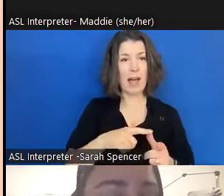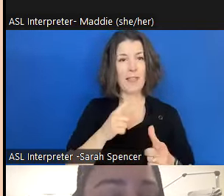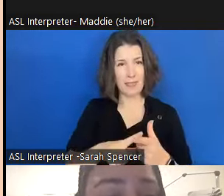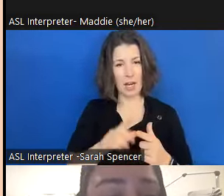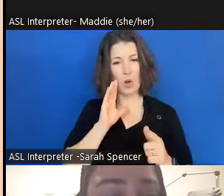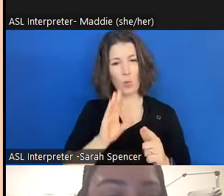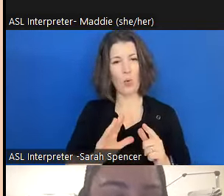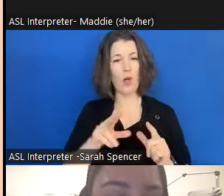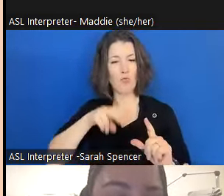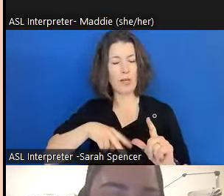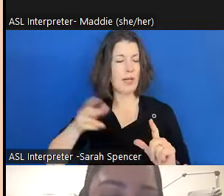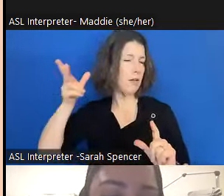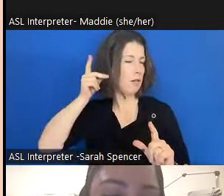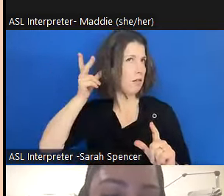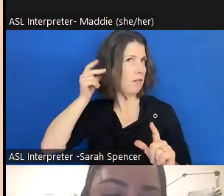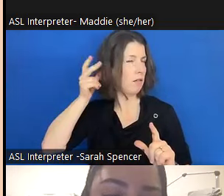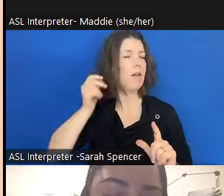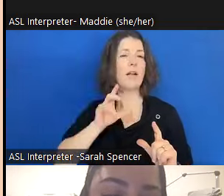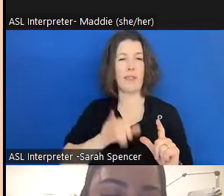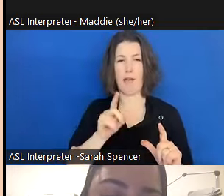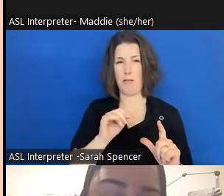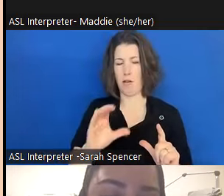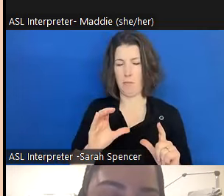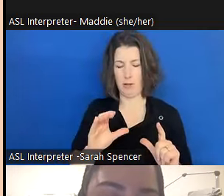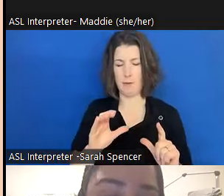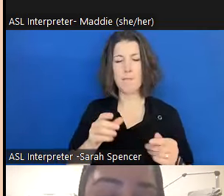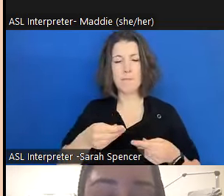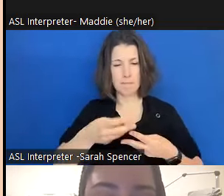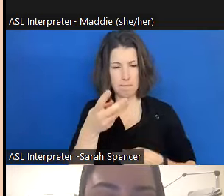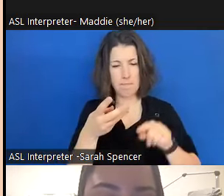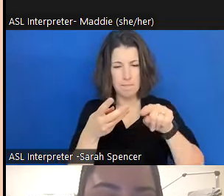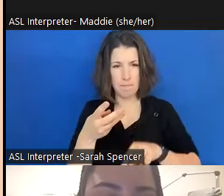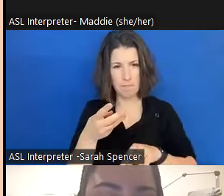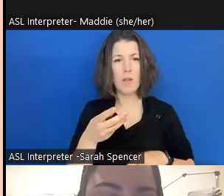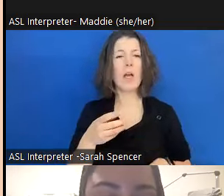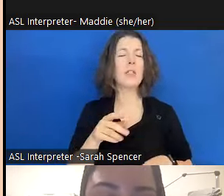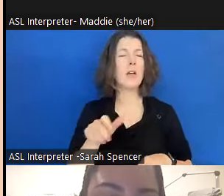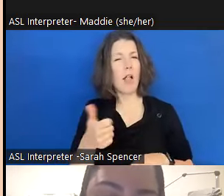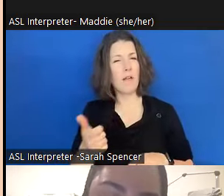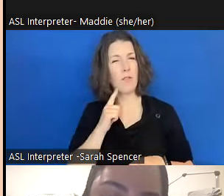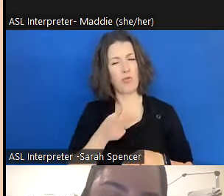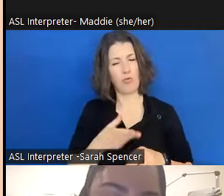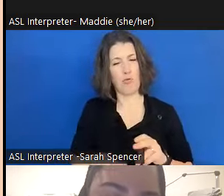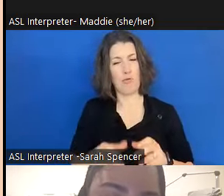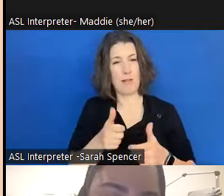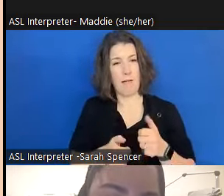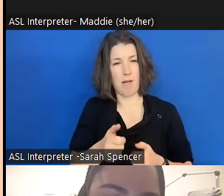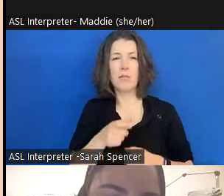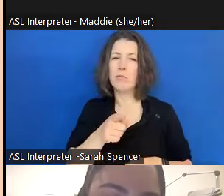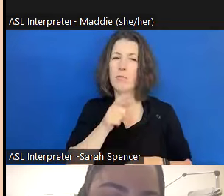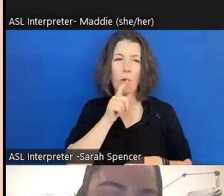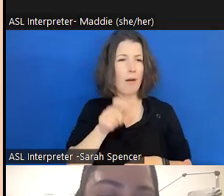you. It'll also have an option where it has short text, so you don't even have to click on